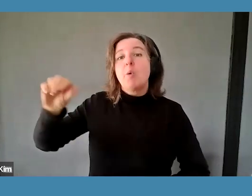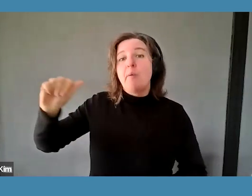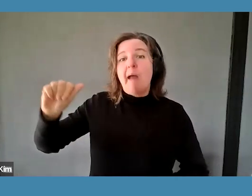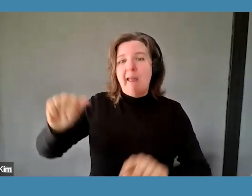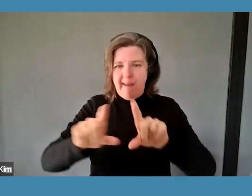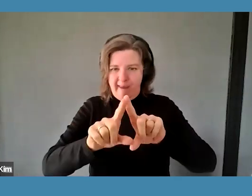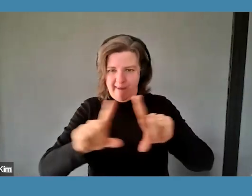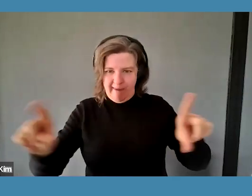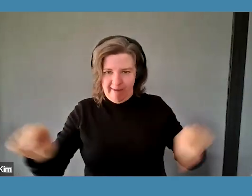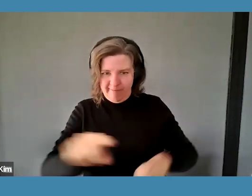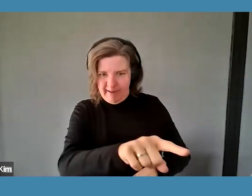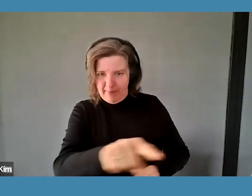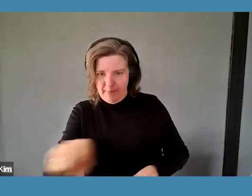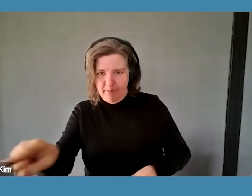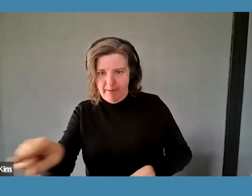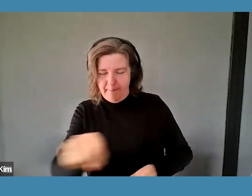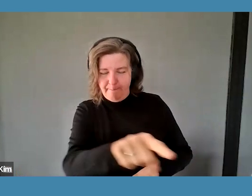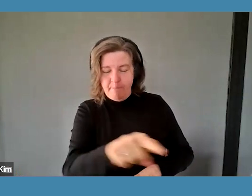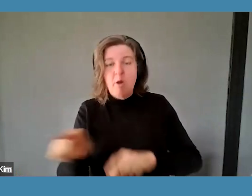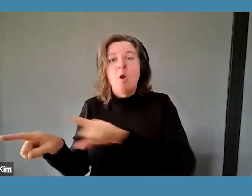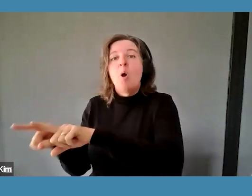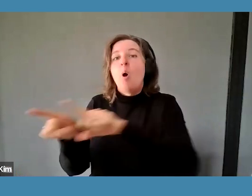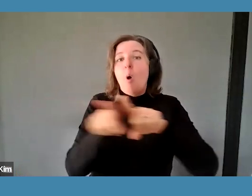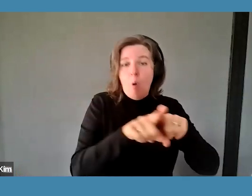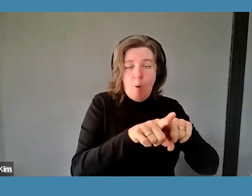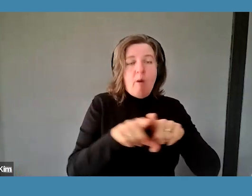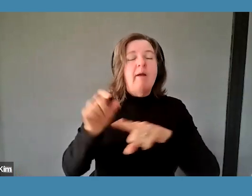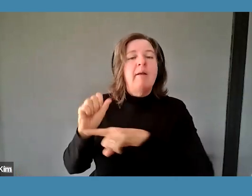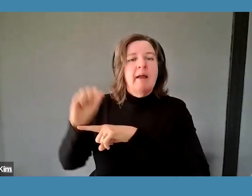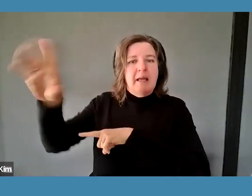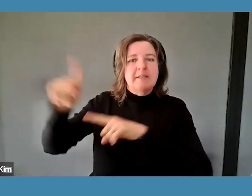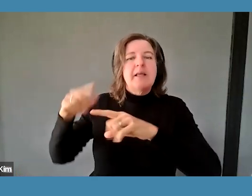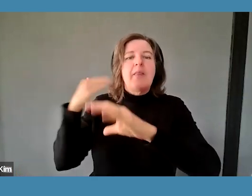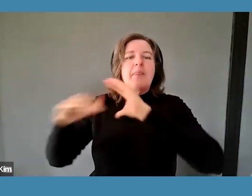also send your questions to an email address,